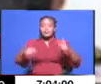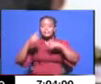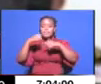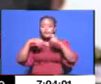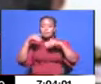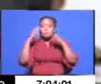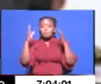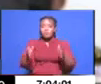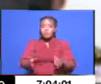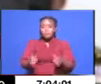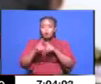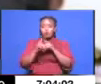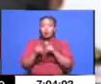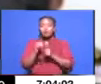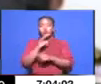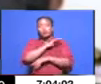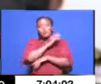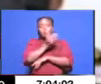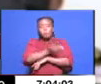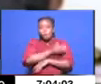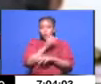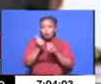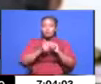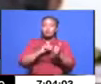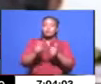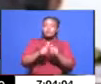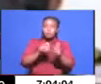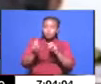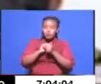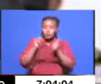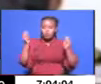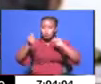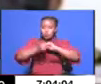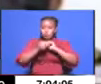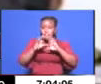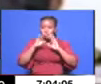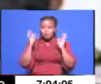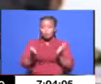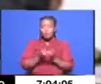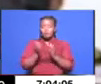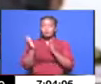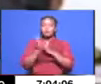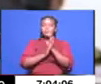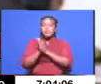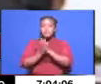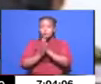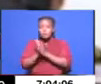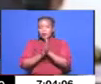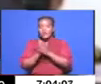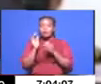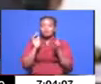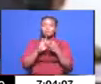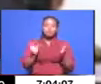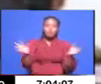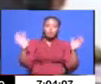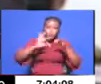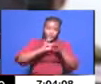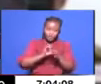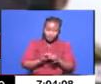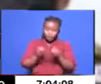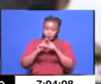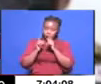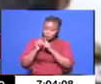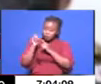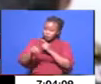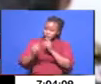power of sports to change the world, the power to inspire and to unite. Indeed, this facility is a platform